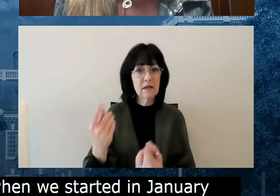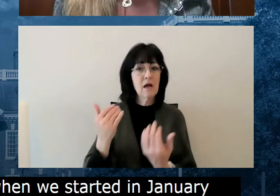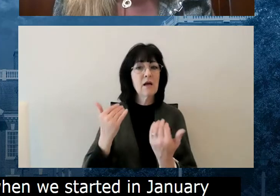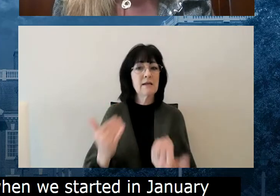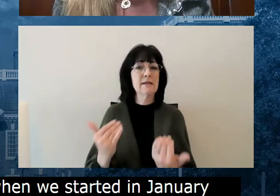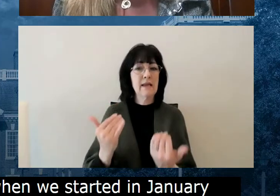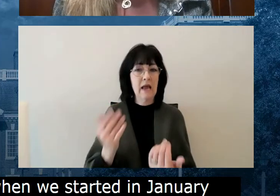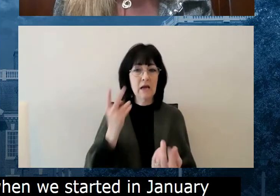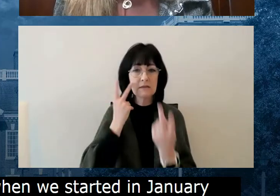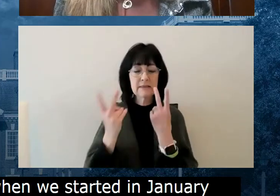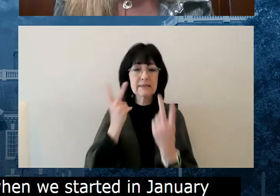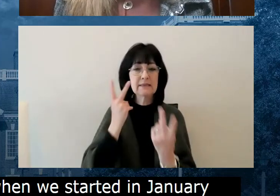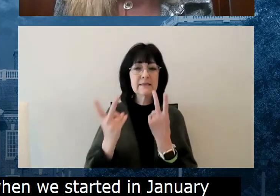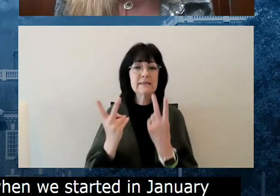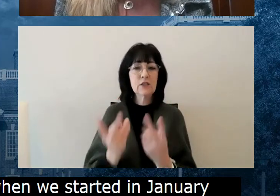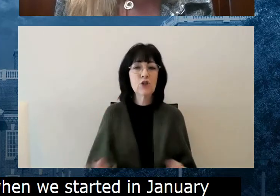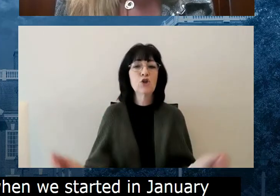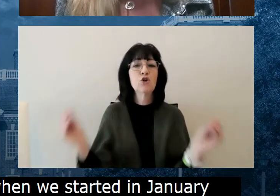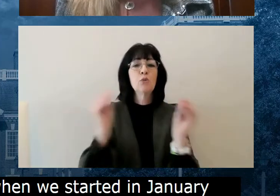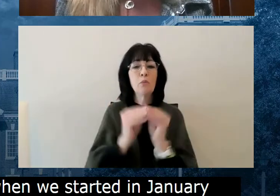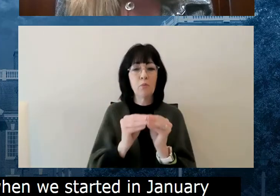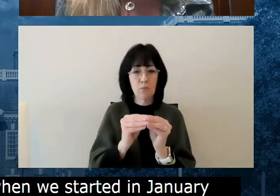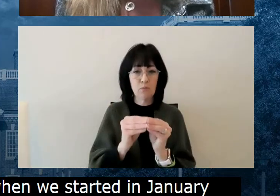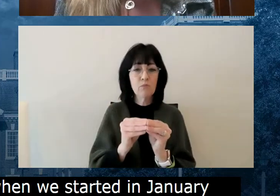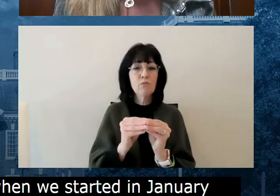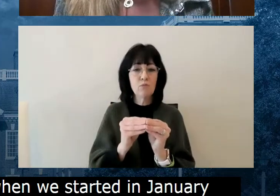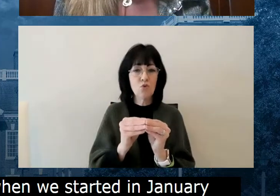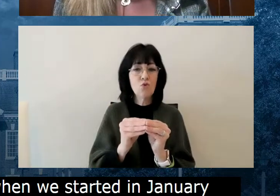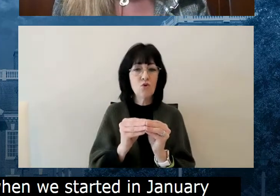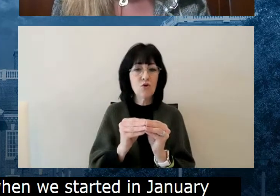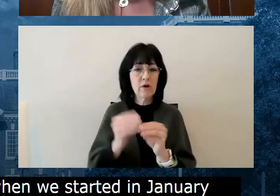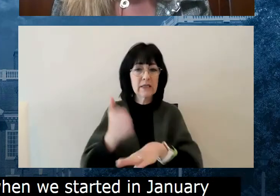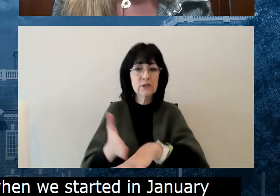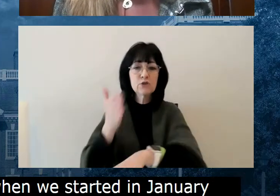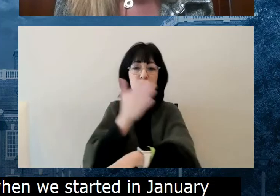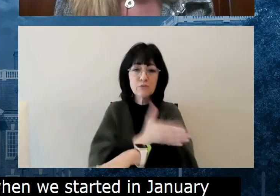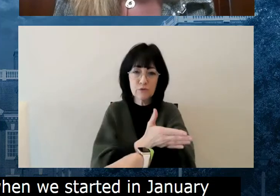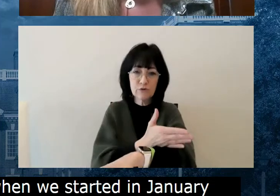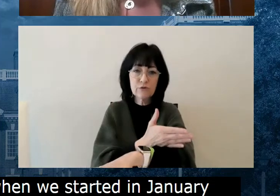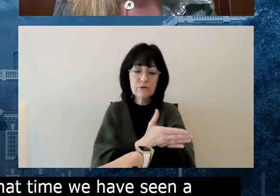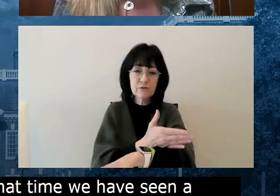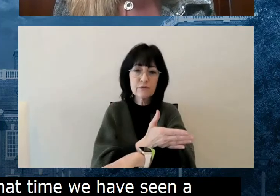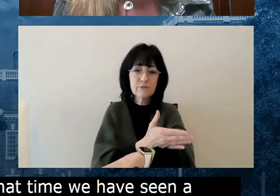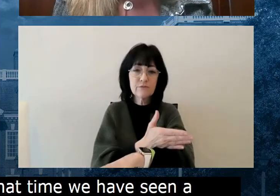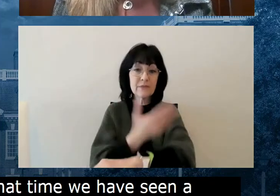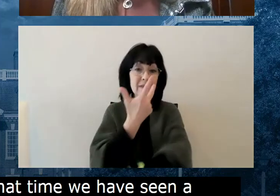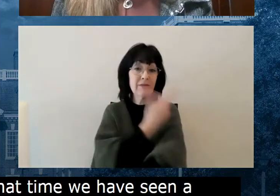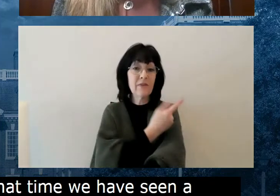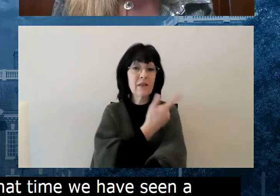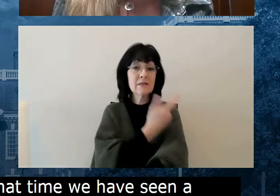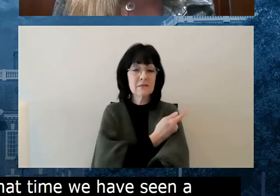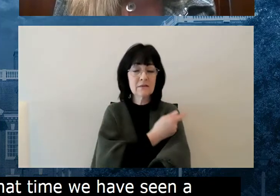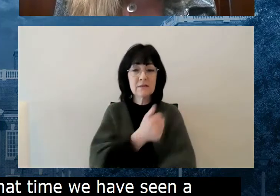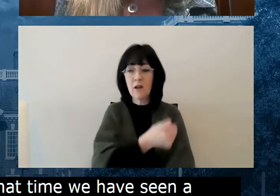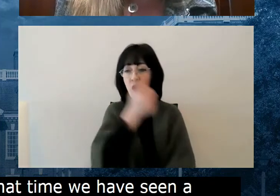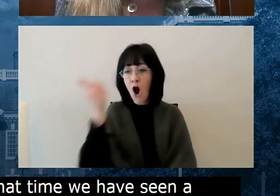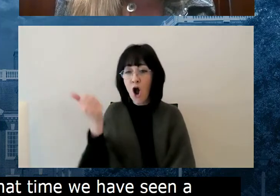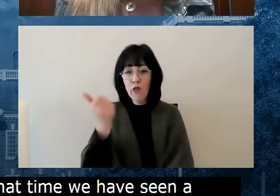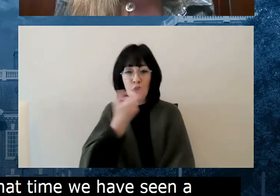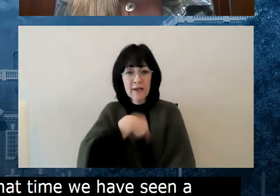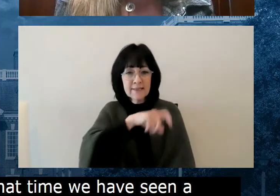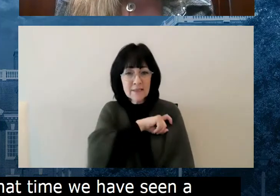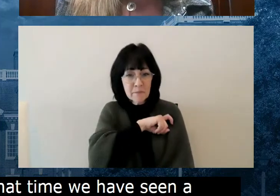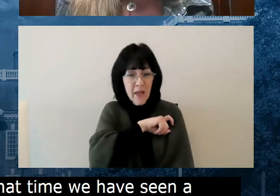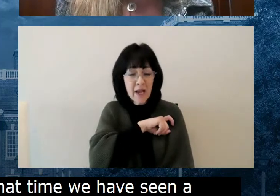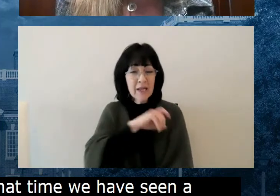faster or more accelerated growth in vaccinations among Hispanics who are seniors,